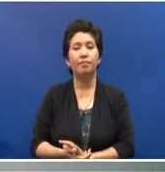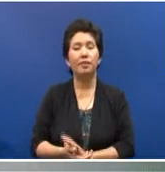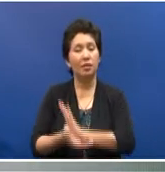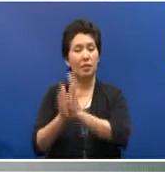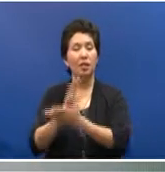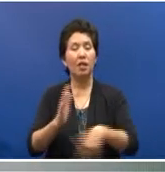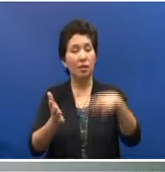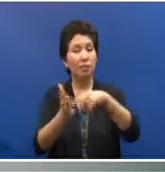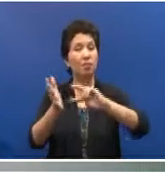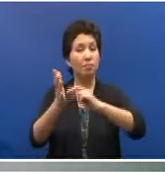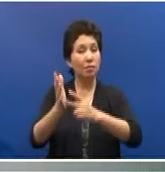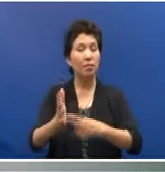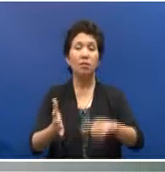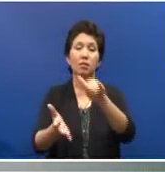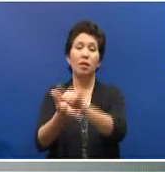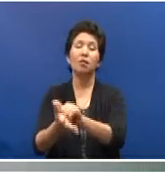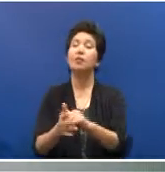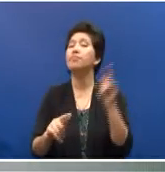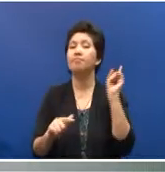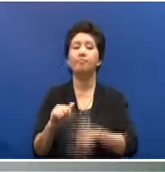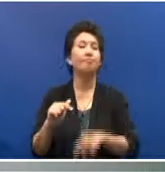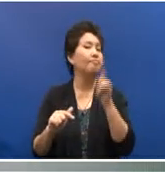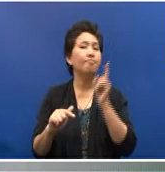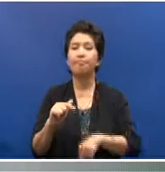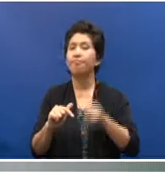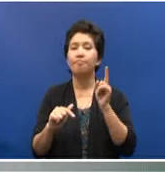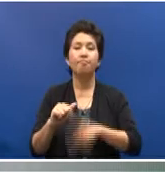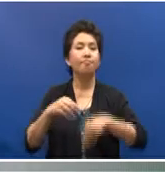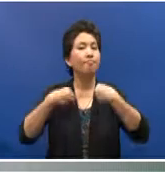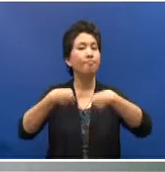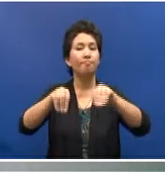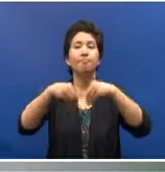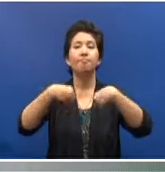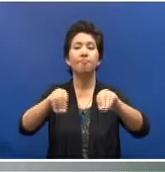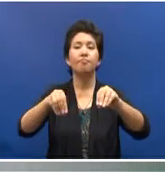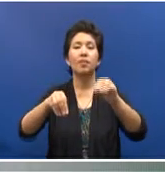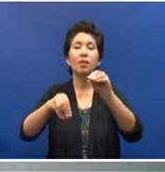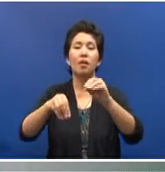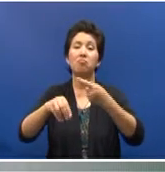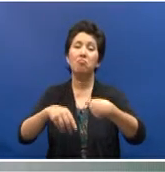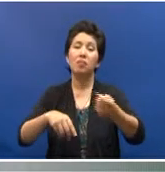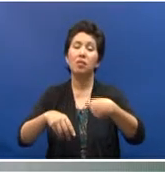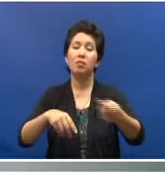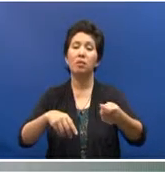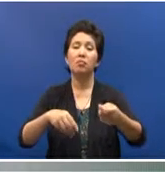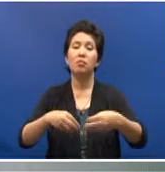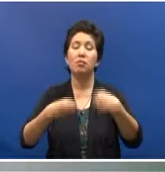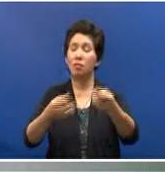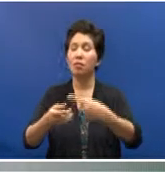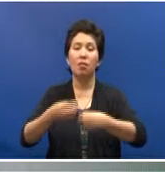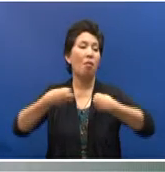Okay, so this means that they cannot sell, lease, or just give away their land as